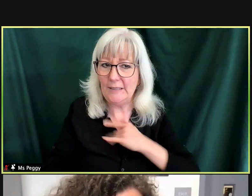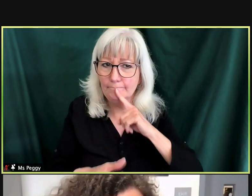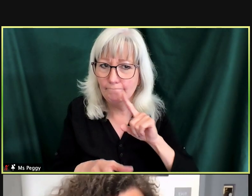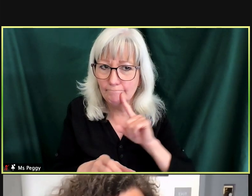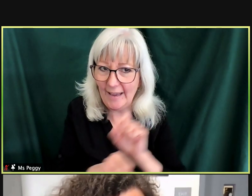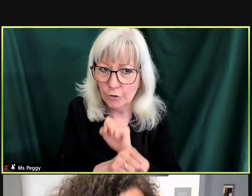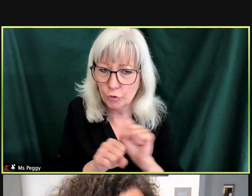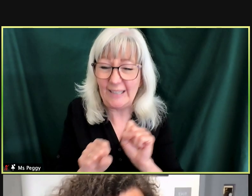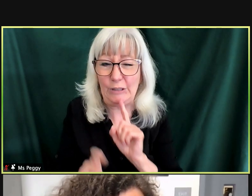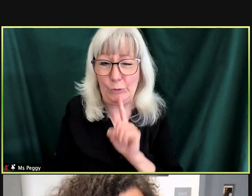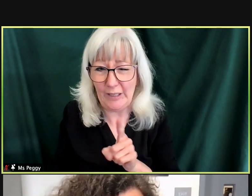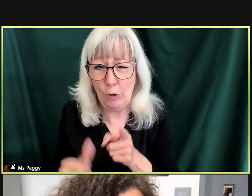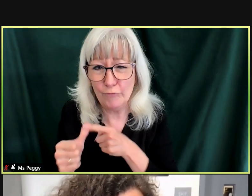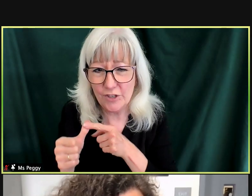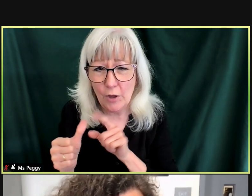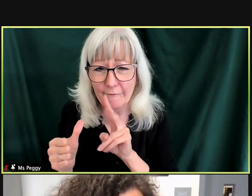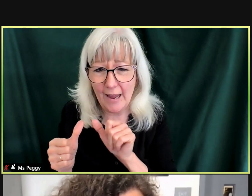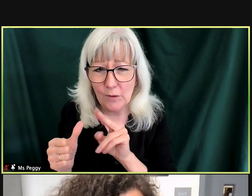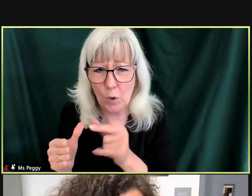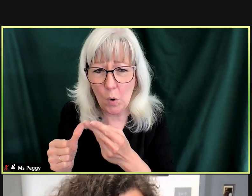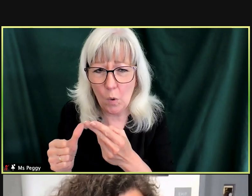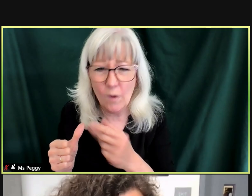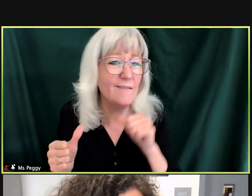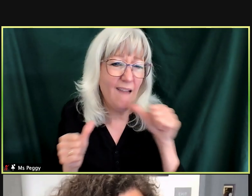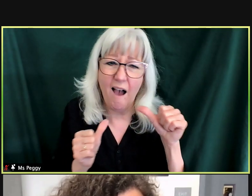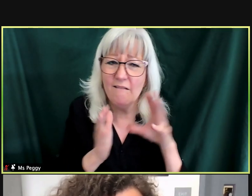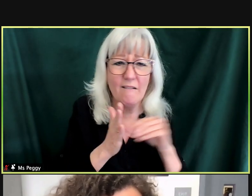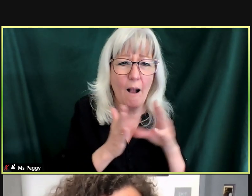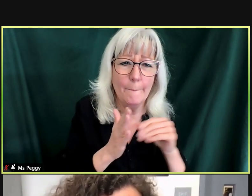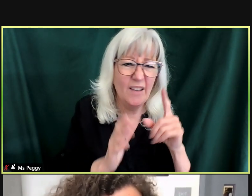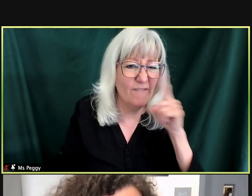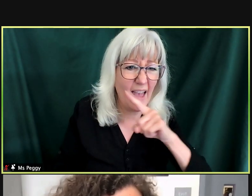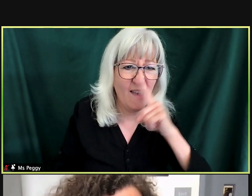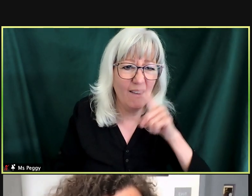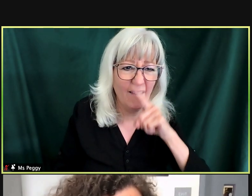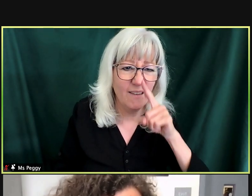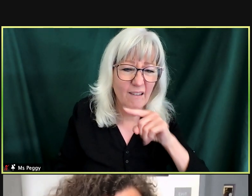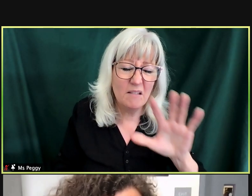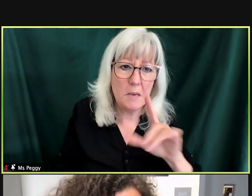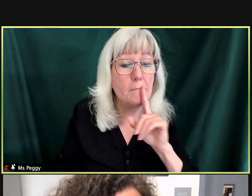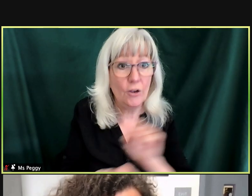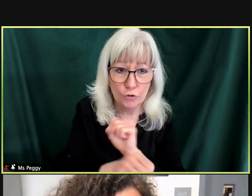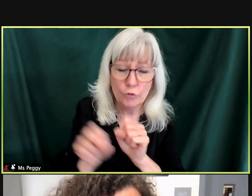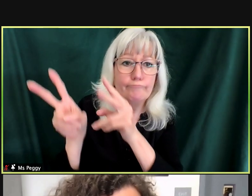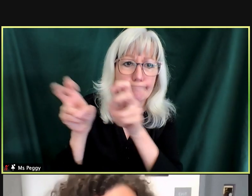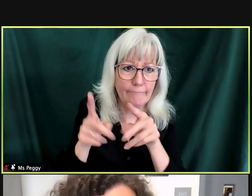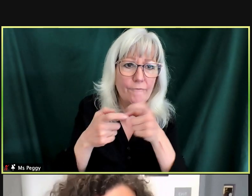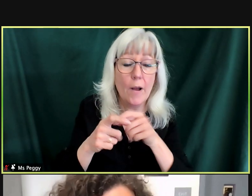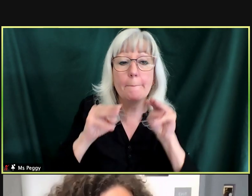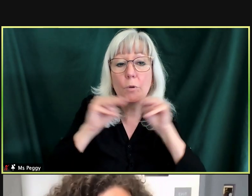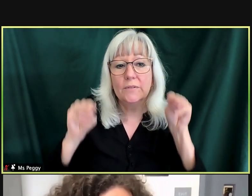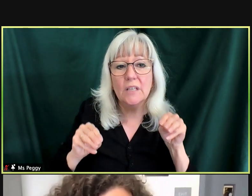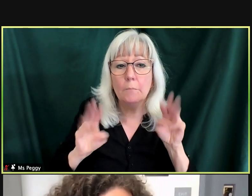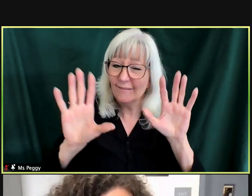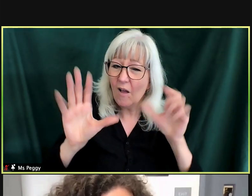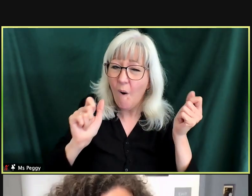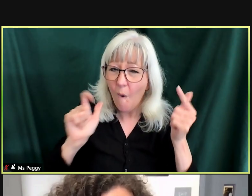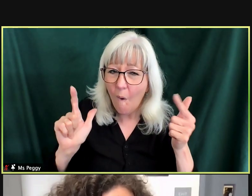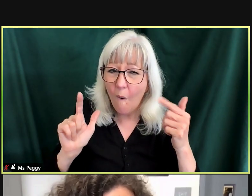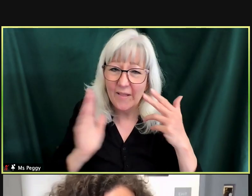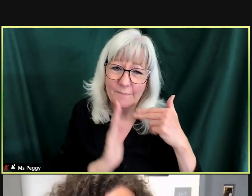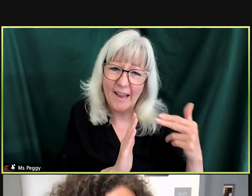copies or interpretations. Make sure it's from like a museum. All of his paintings are in